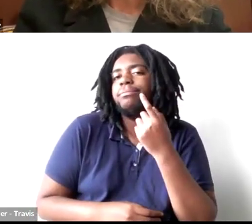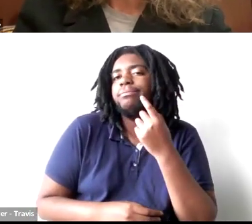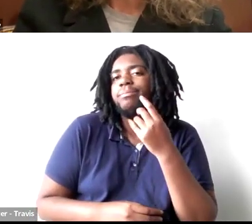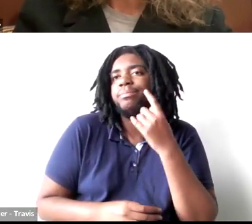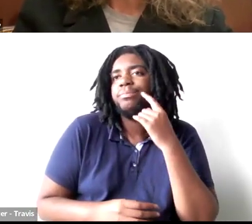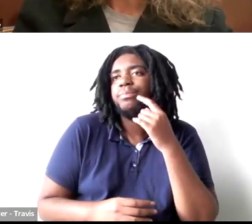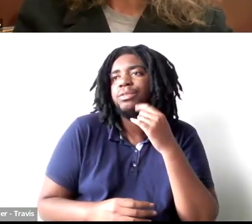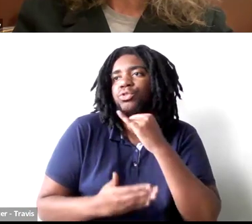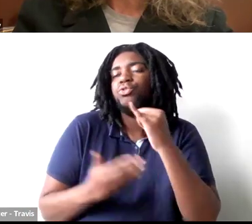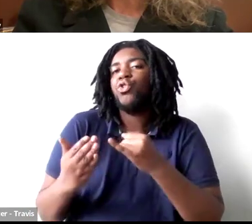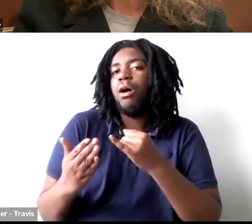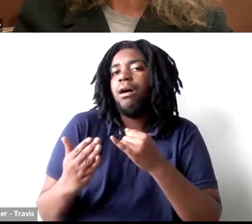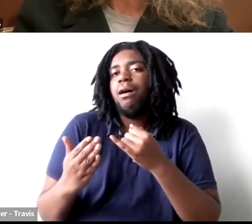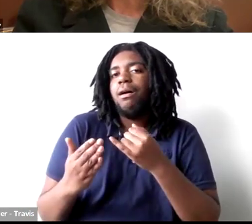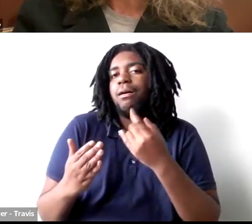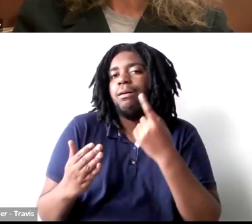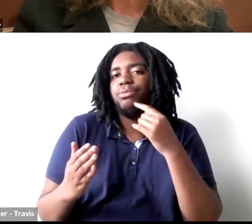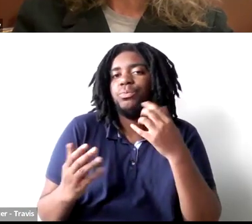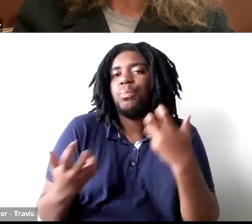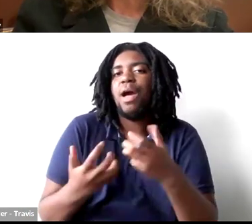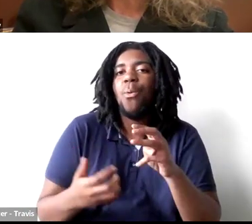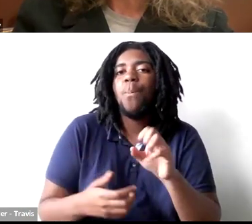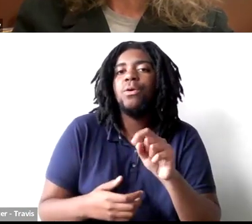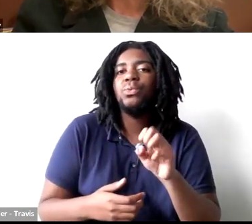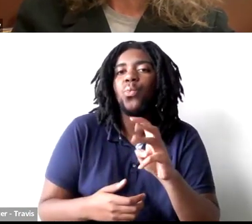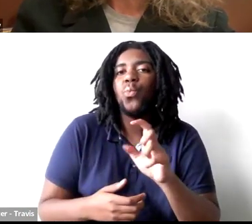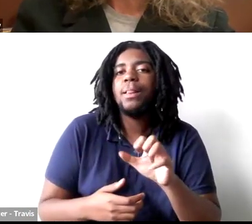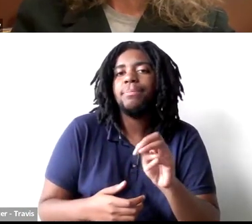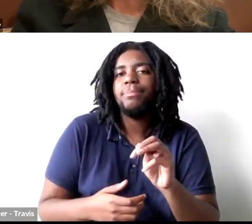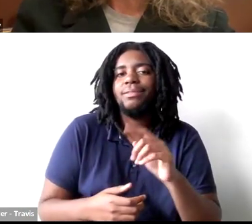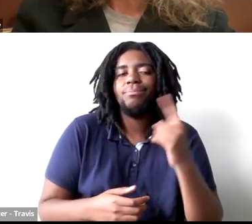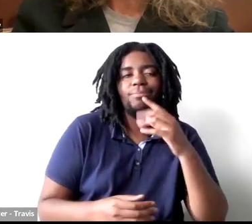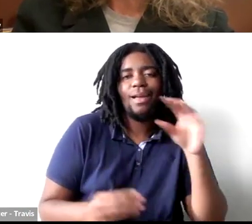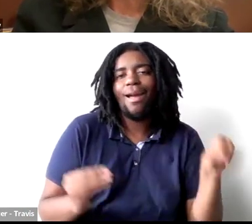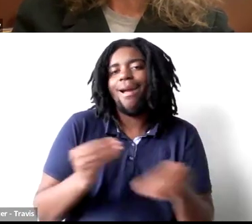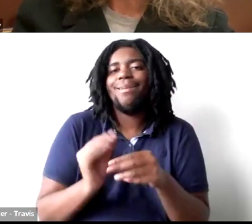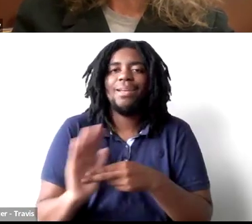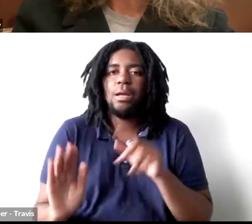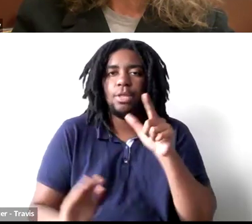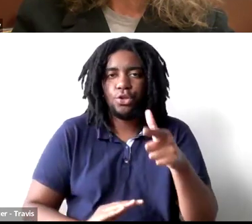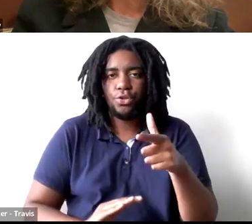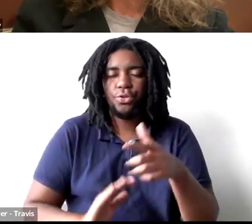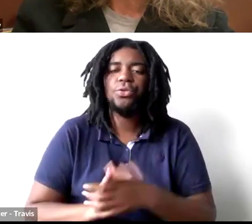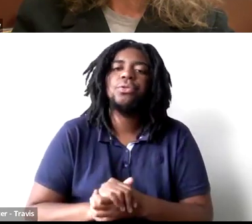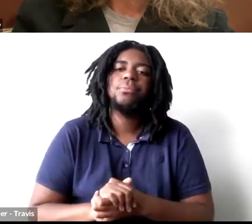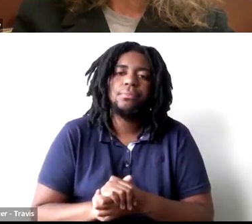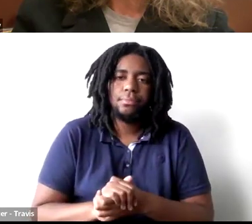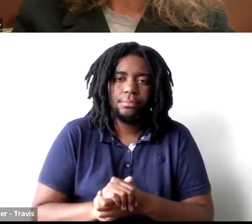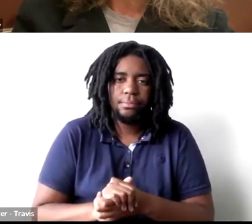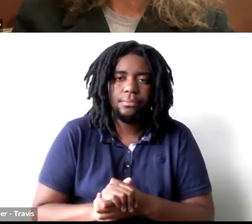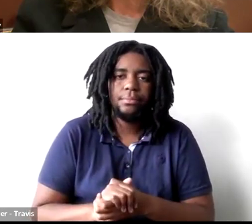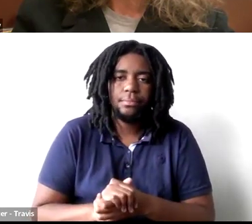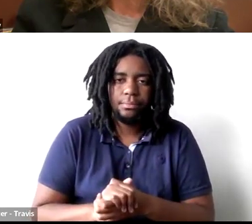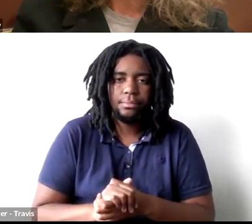these things happened in the late 19th century, the early 20th century, when people were looking back at these albums and saying, oh, that's so-and-so, or they came across